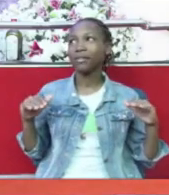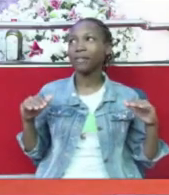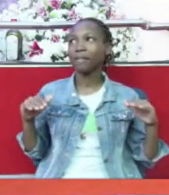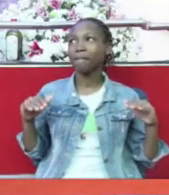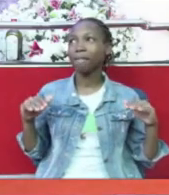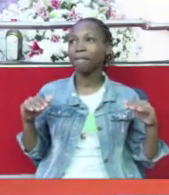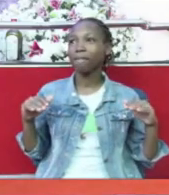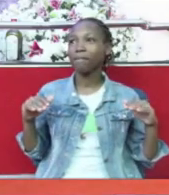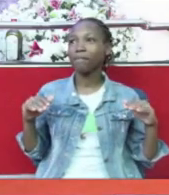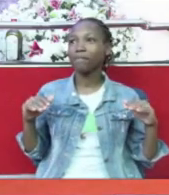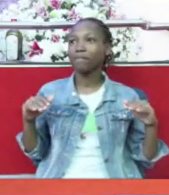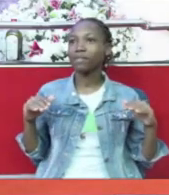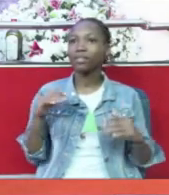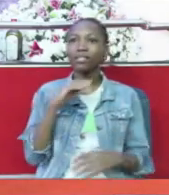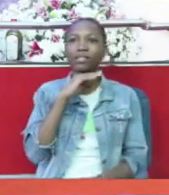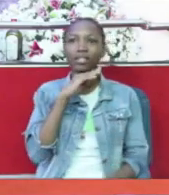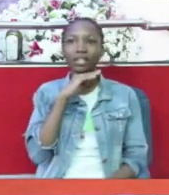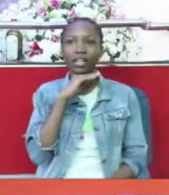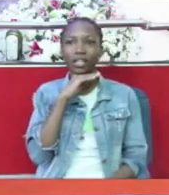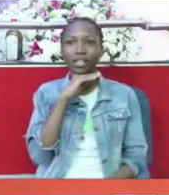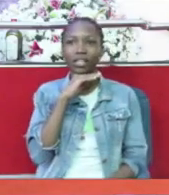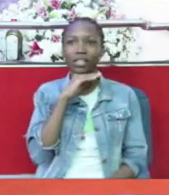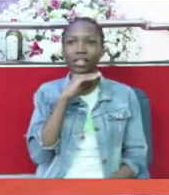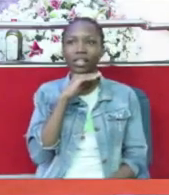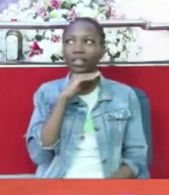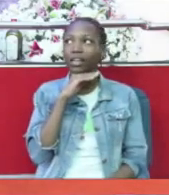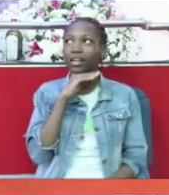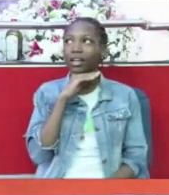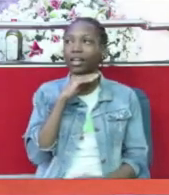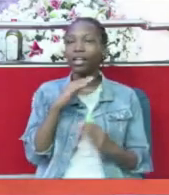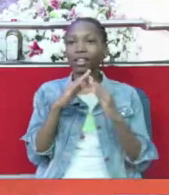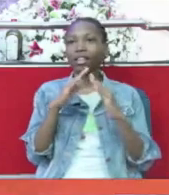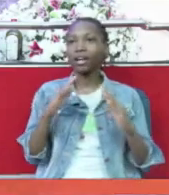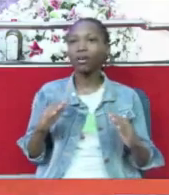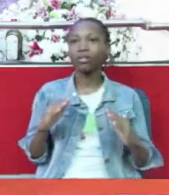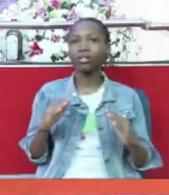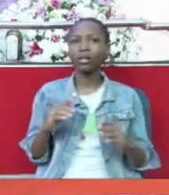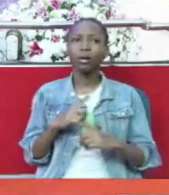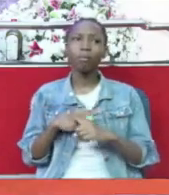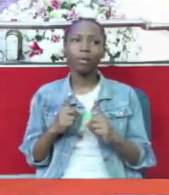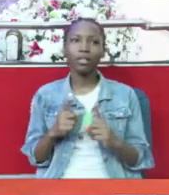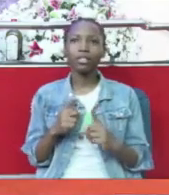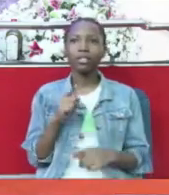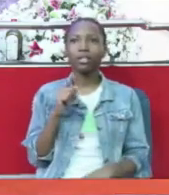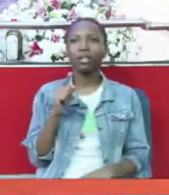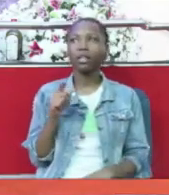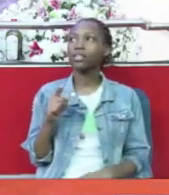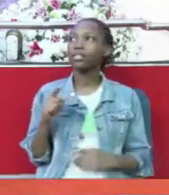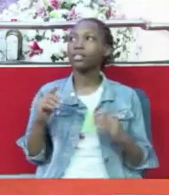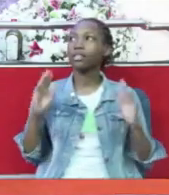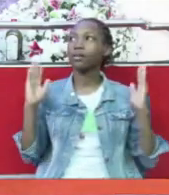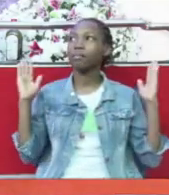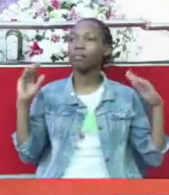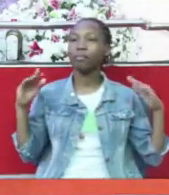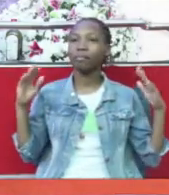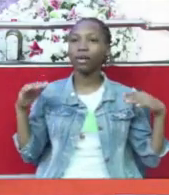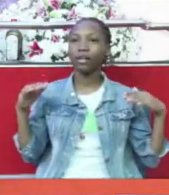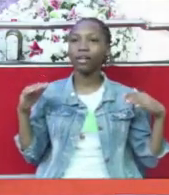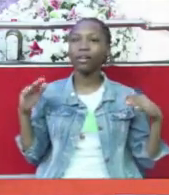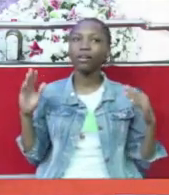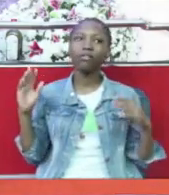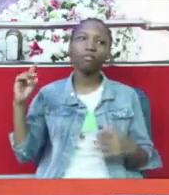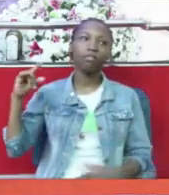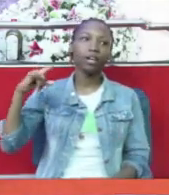in the house. Itakufa pale. But if I take it out and feed it and let it fly, nikiachilia iweze kupaa kule nje, it thrives. Itaendeleza vizuri.